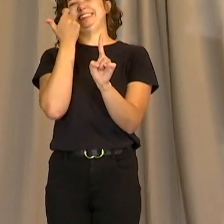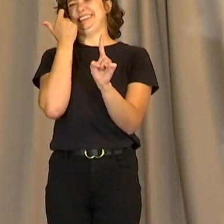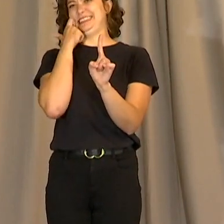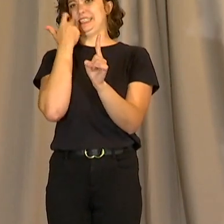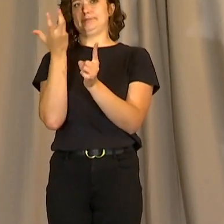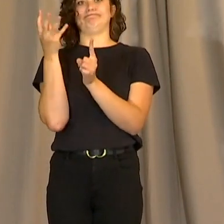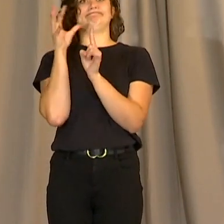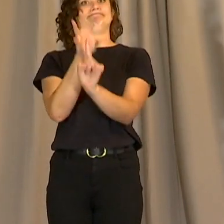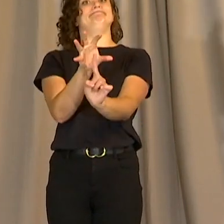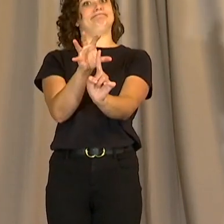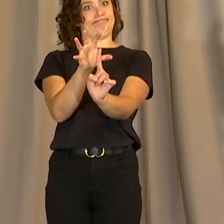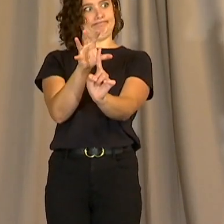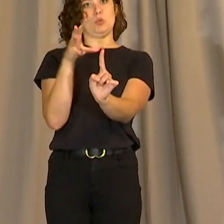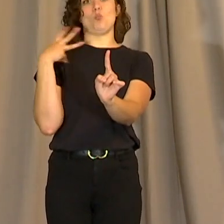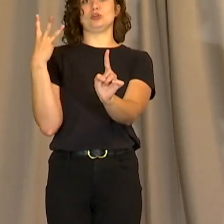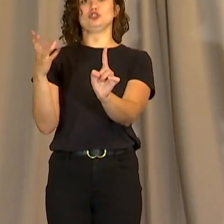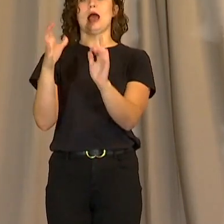a